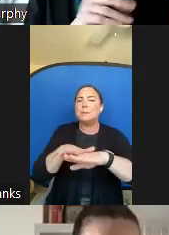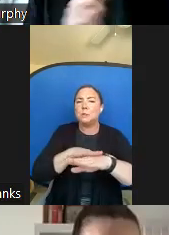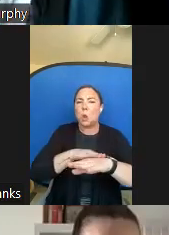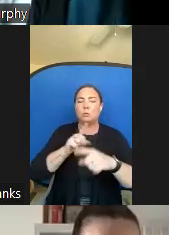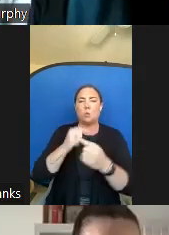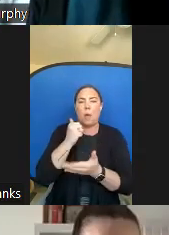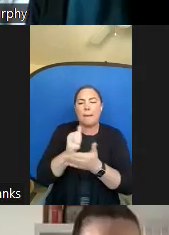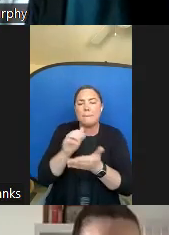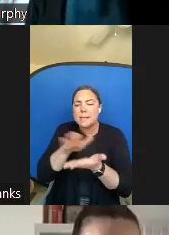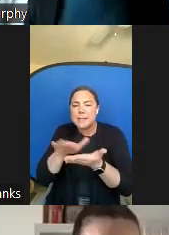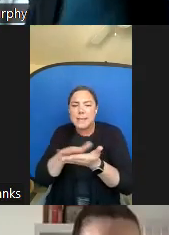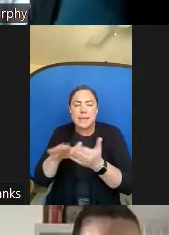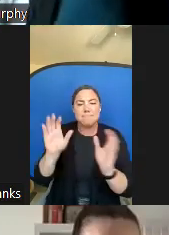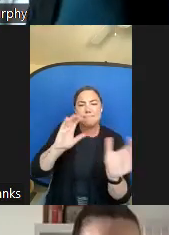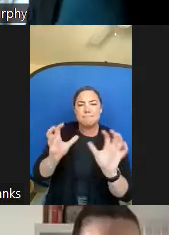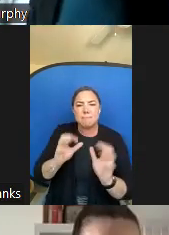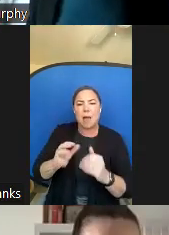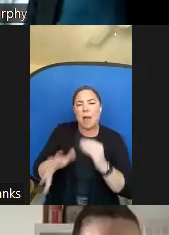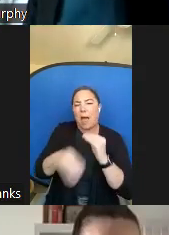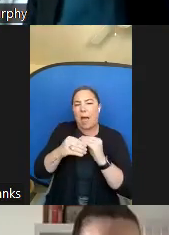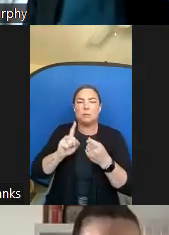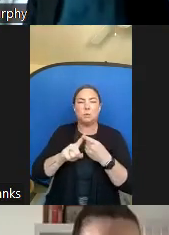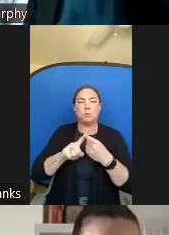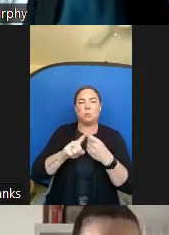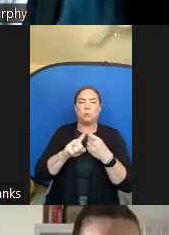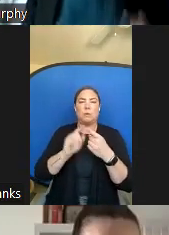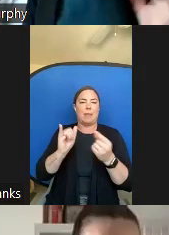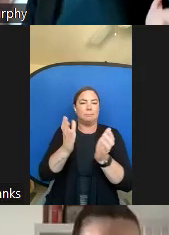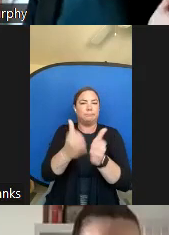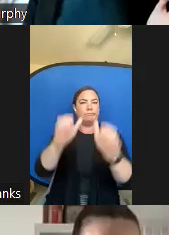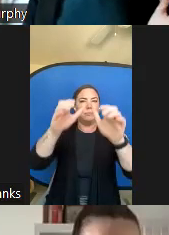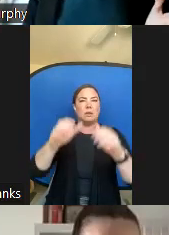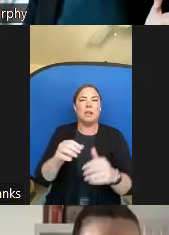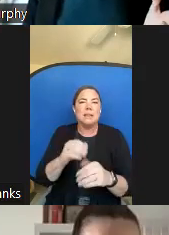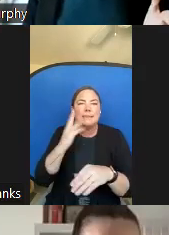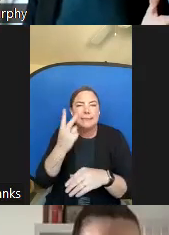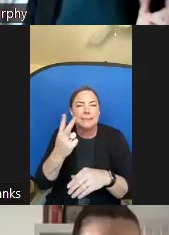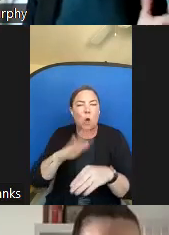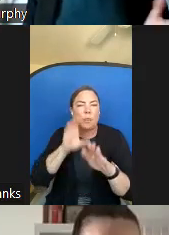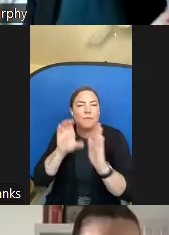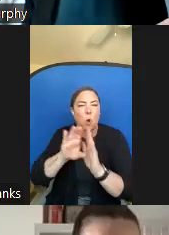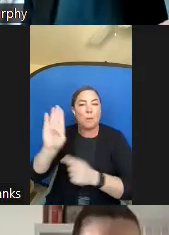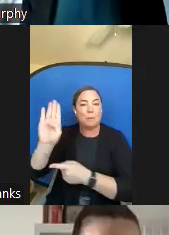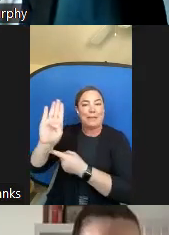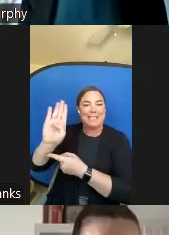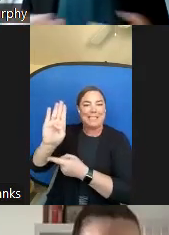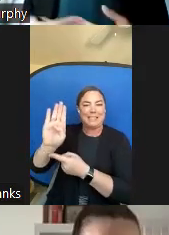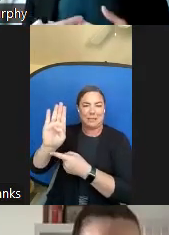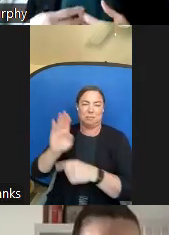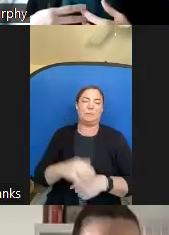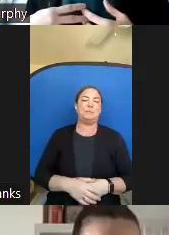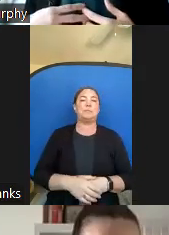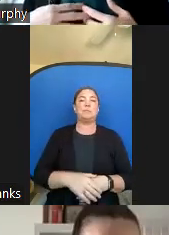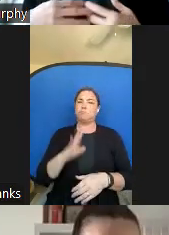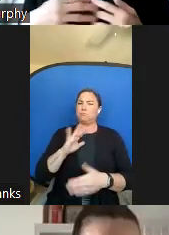as the one that's labeled B on the slide on the photo. So these two examples are nice because they also appear in the